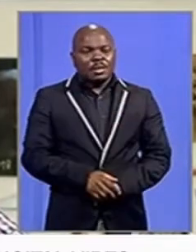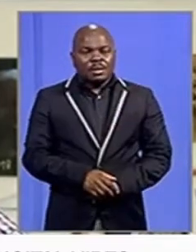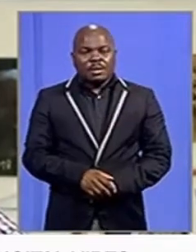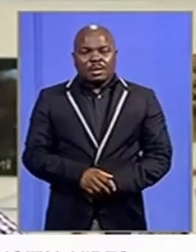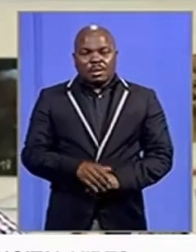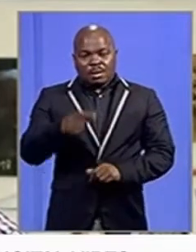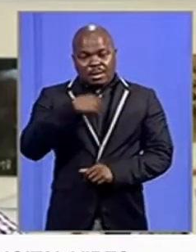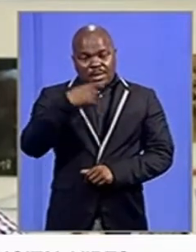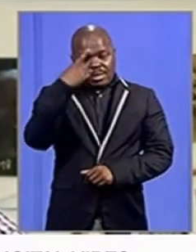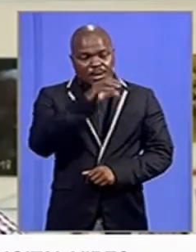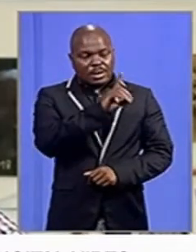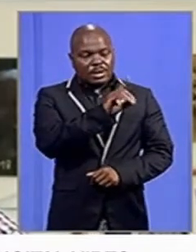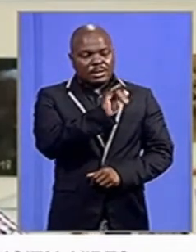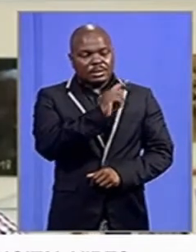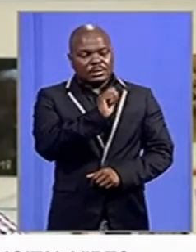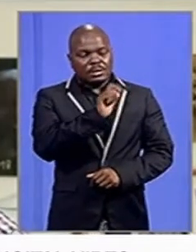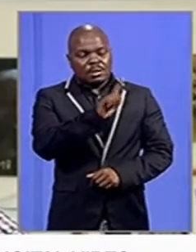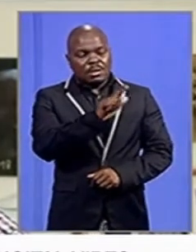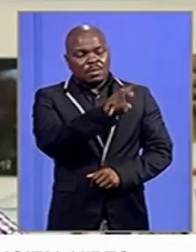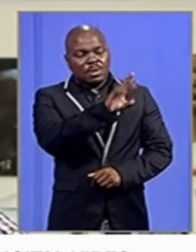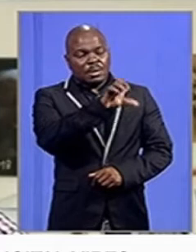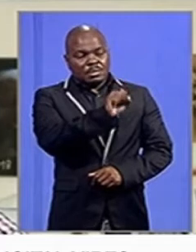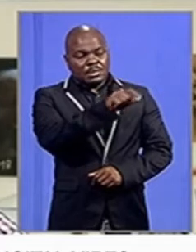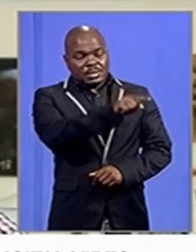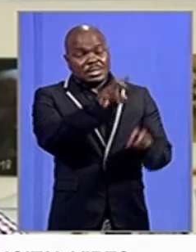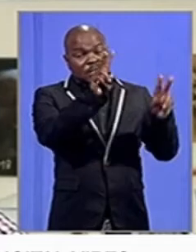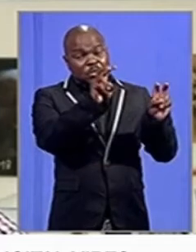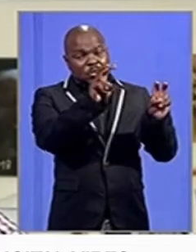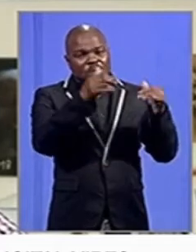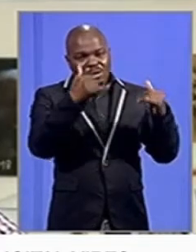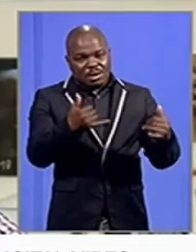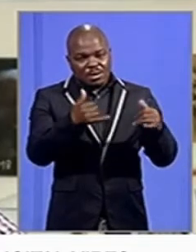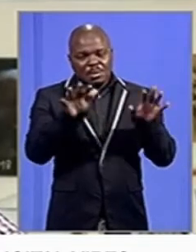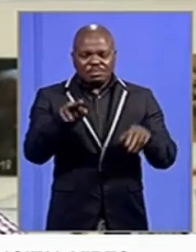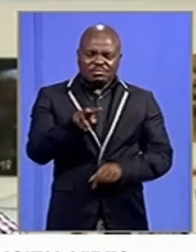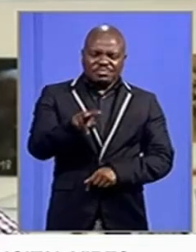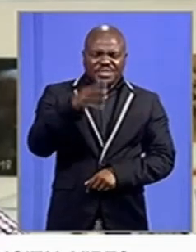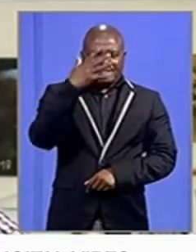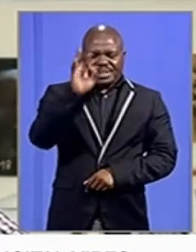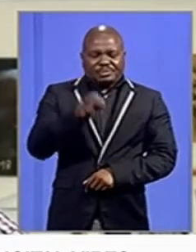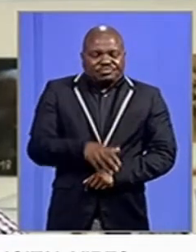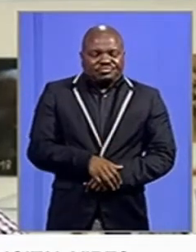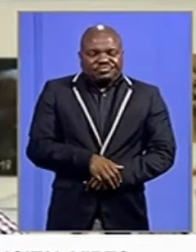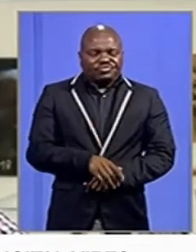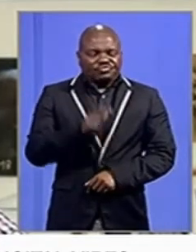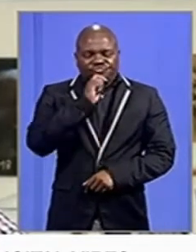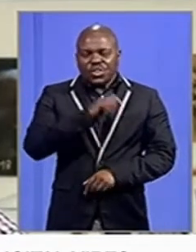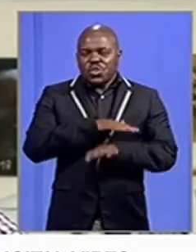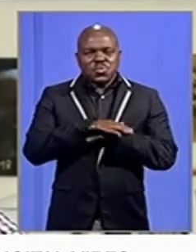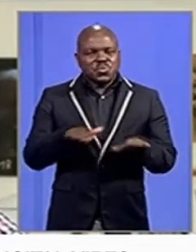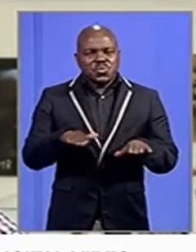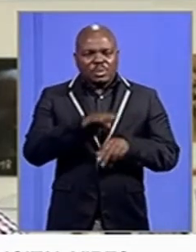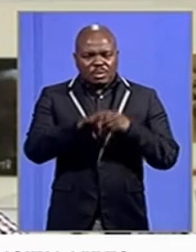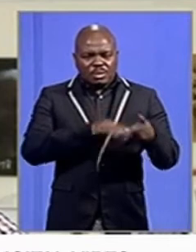the Digital Vibes thing has done is to have weakened trust in government, to have weakened its ability